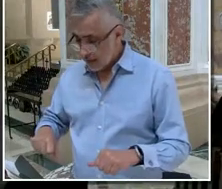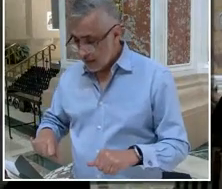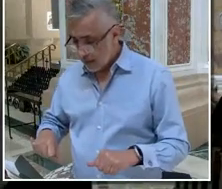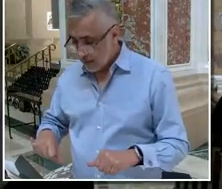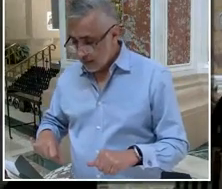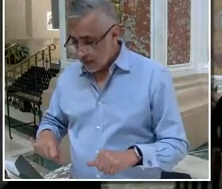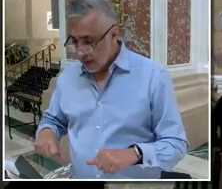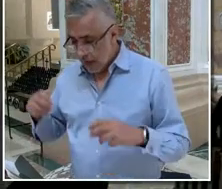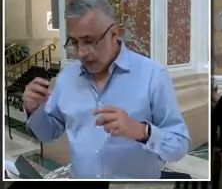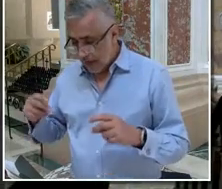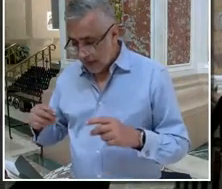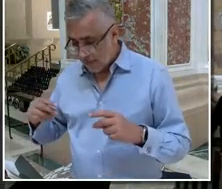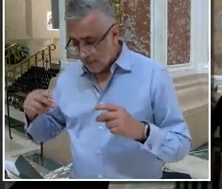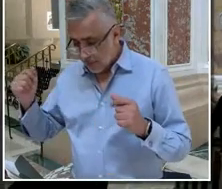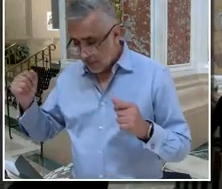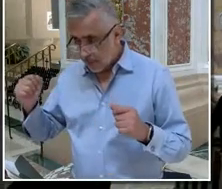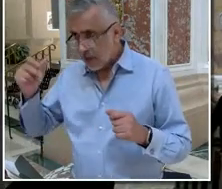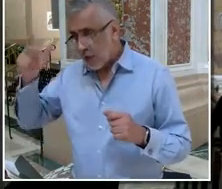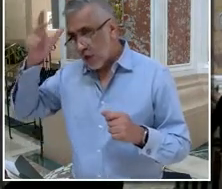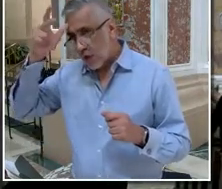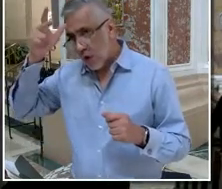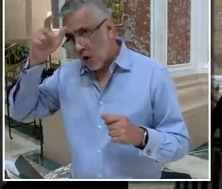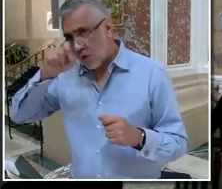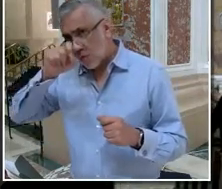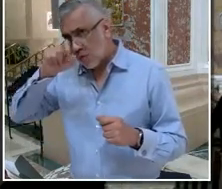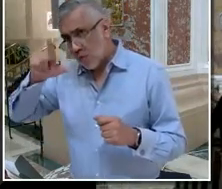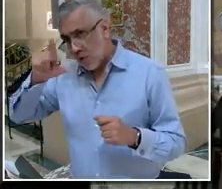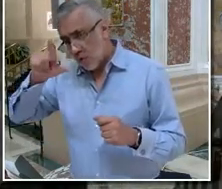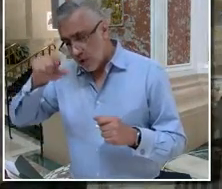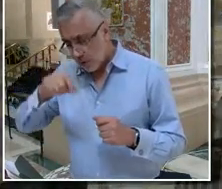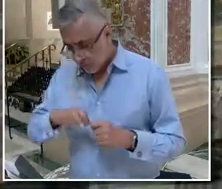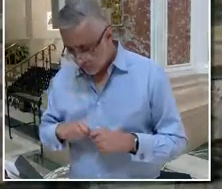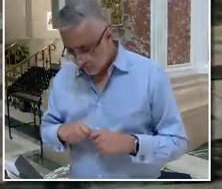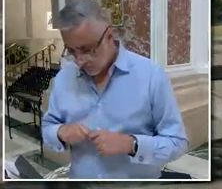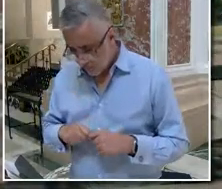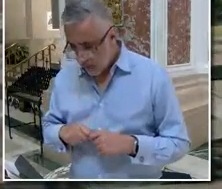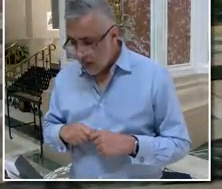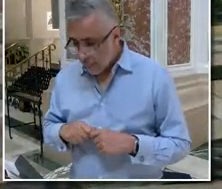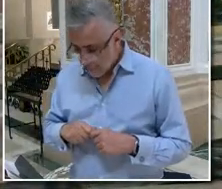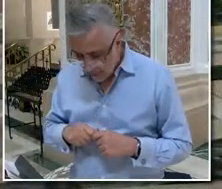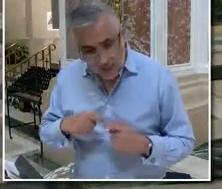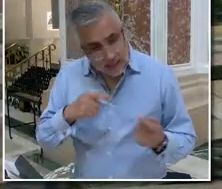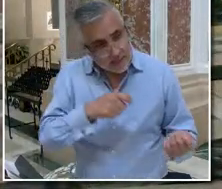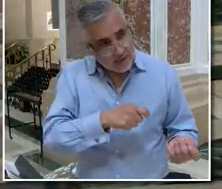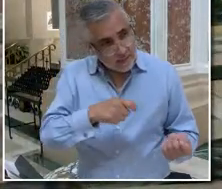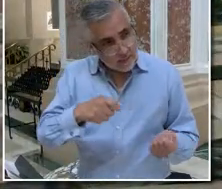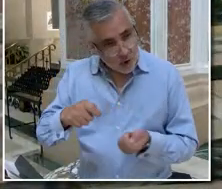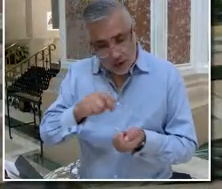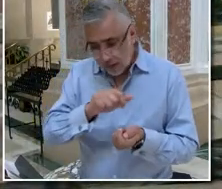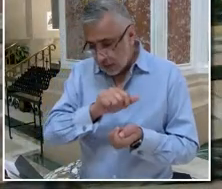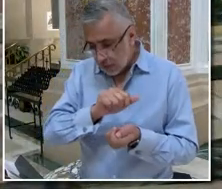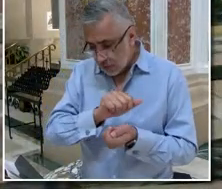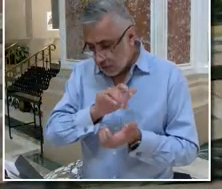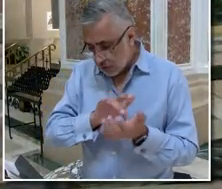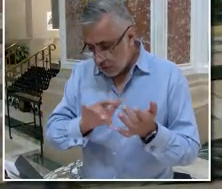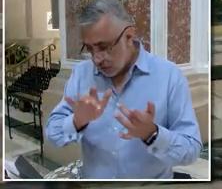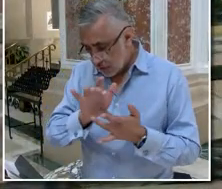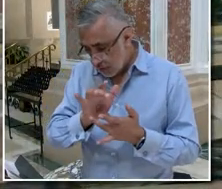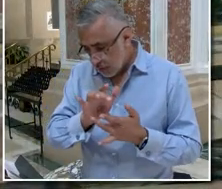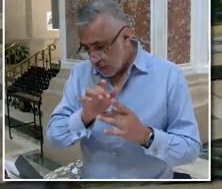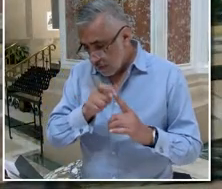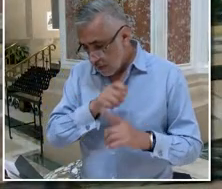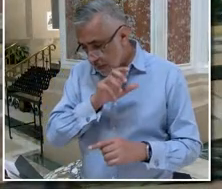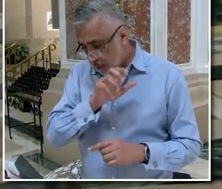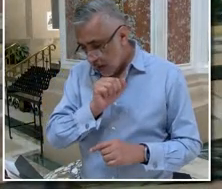And immediately the cock crowed. Then they brought Jesus from Caiaphas to the